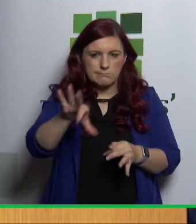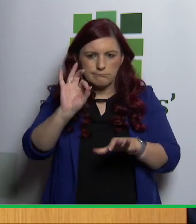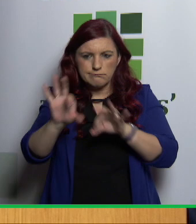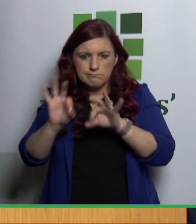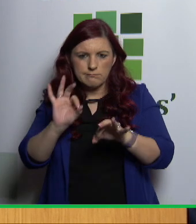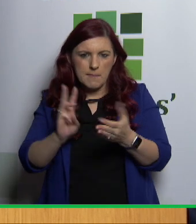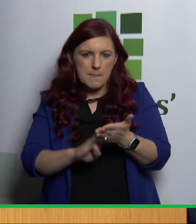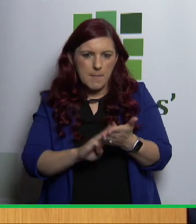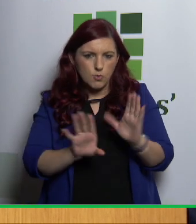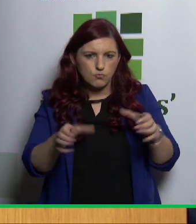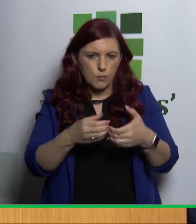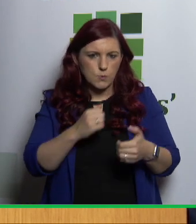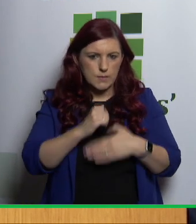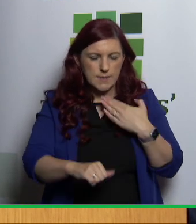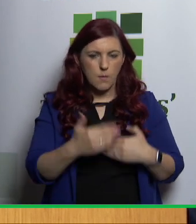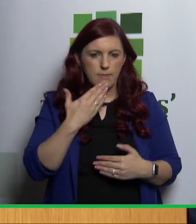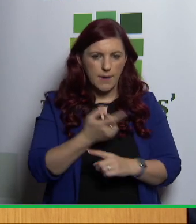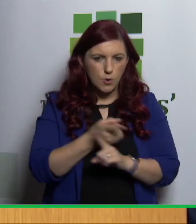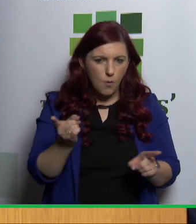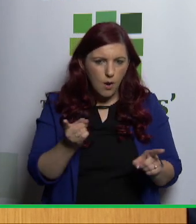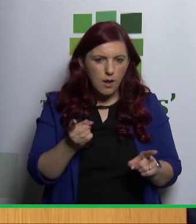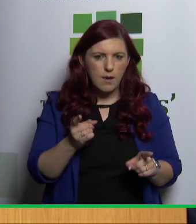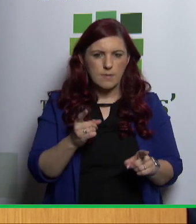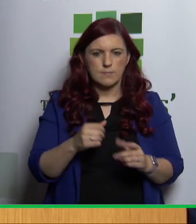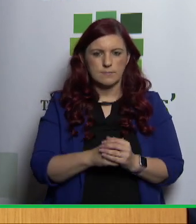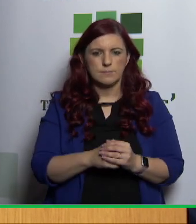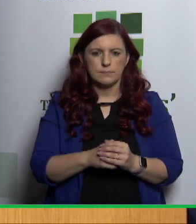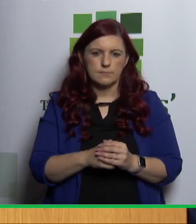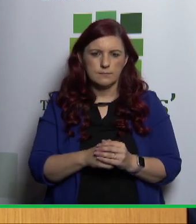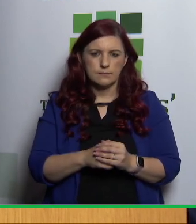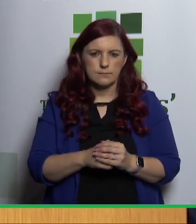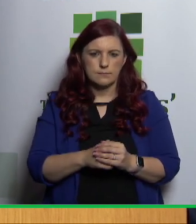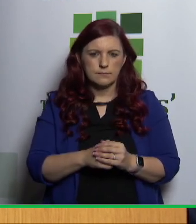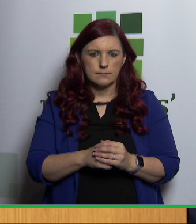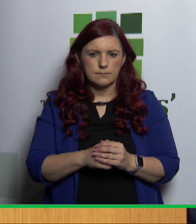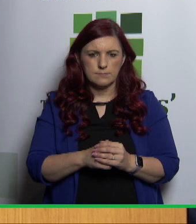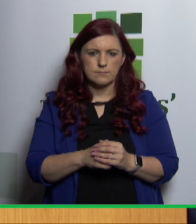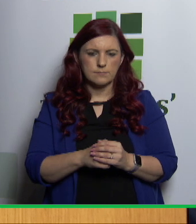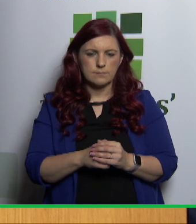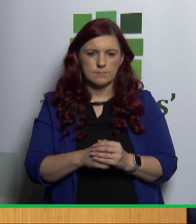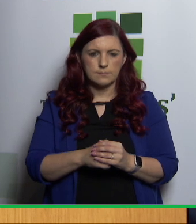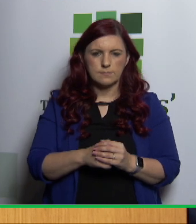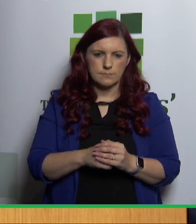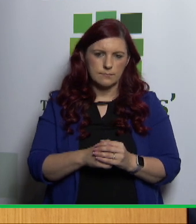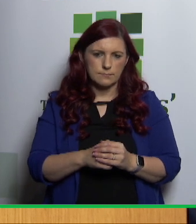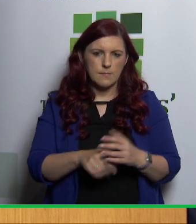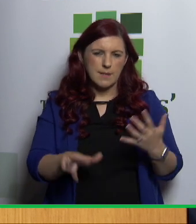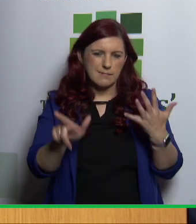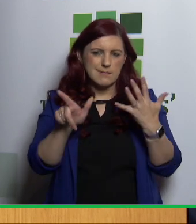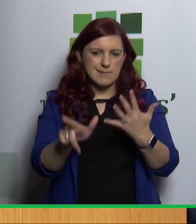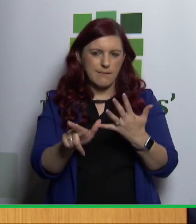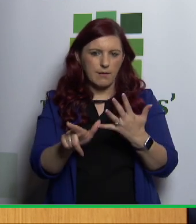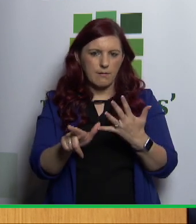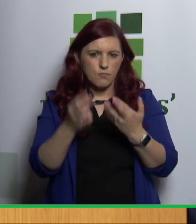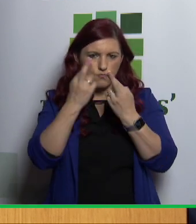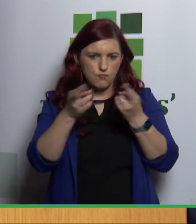today. Thank them, which is Ciara Moynihan, Graham O'Neill, Angela Rosseva, Helen Carty, Bill Lonergan and Niamh Shortall.